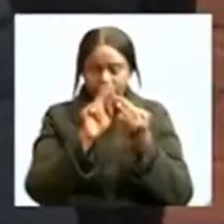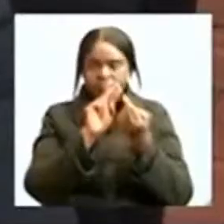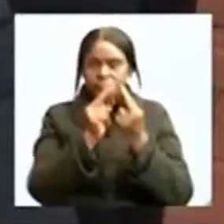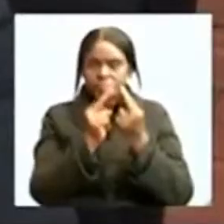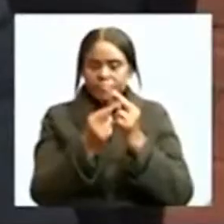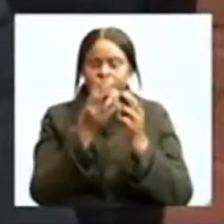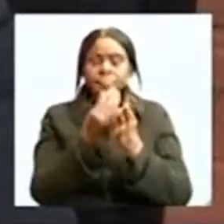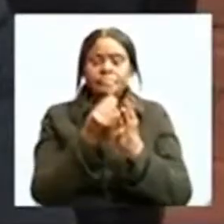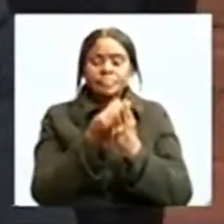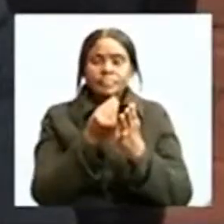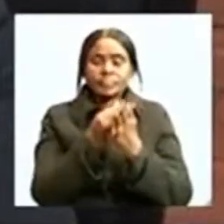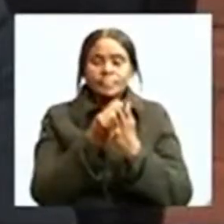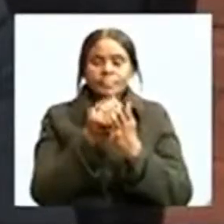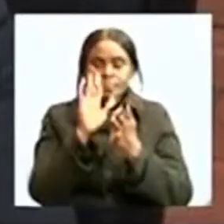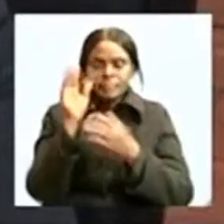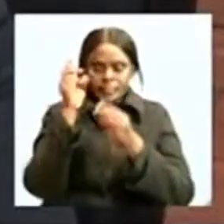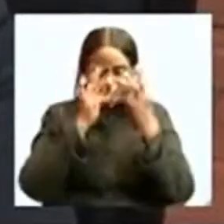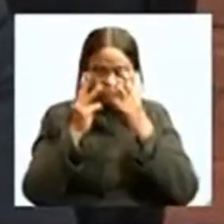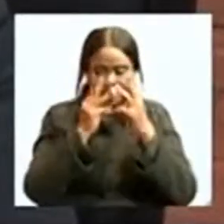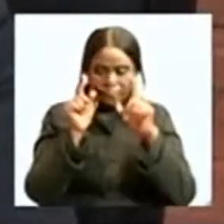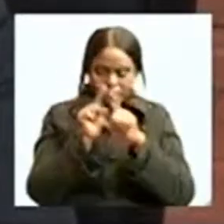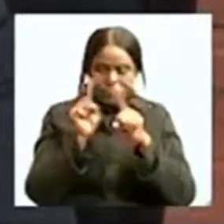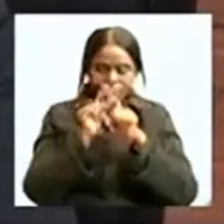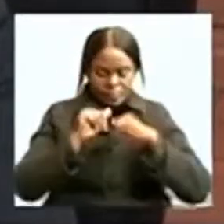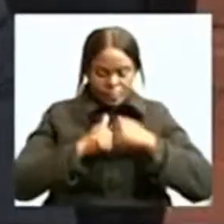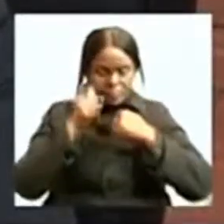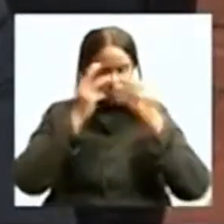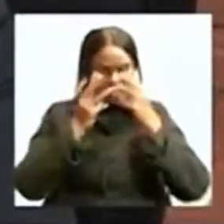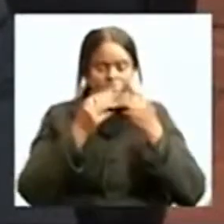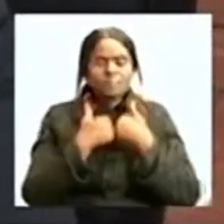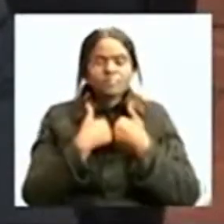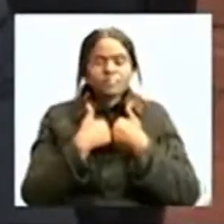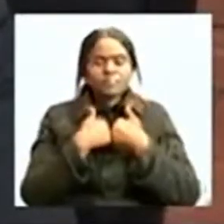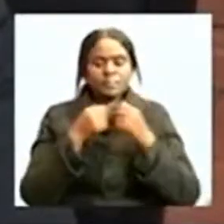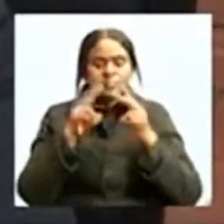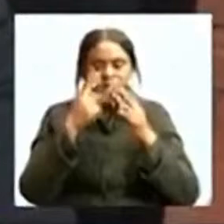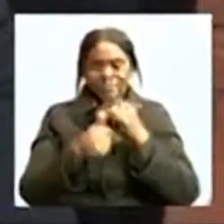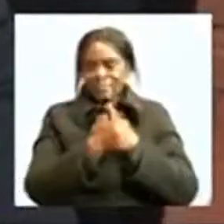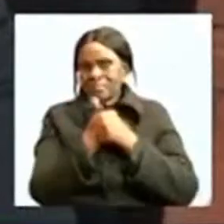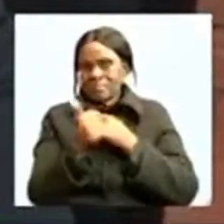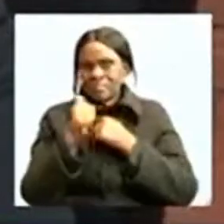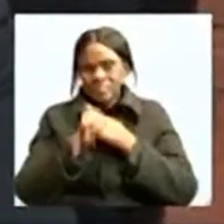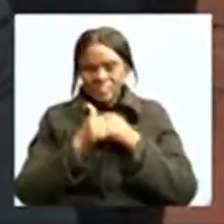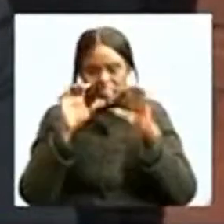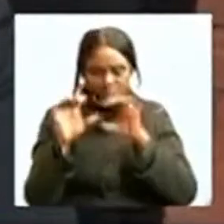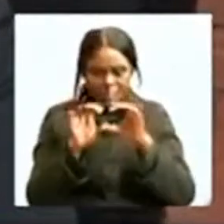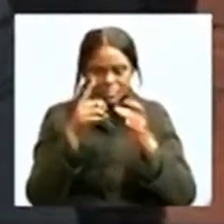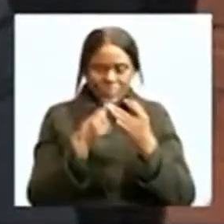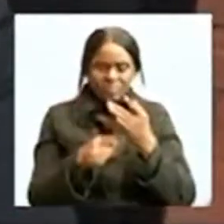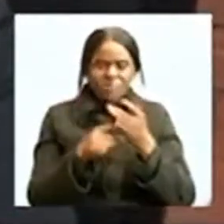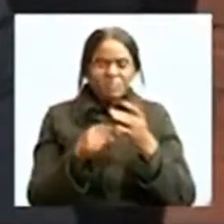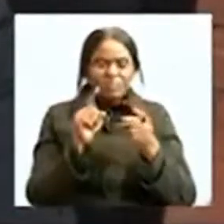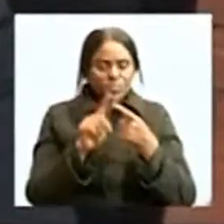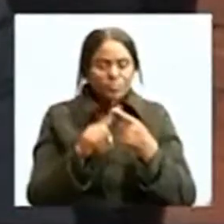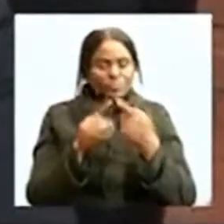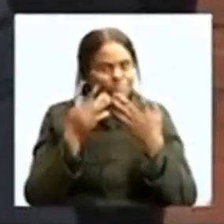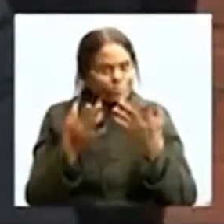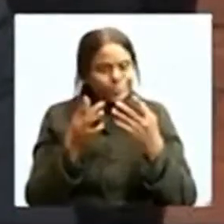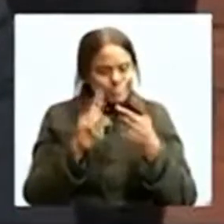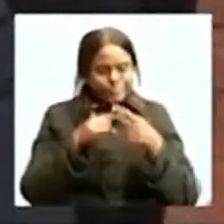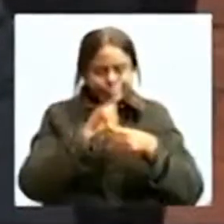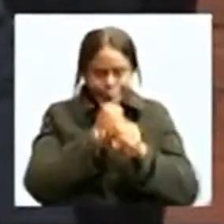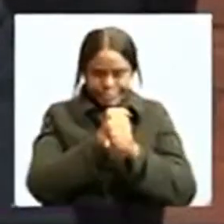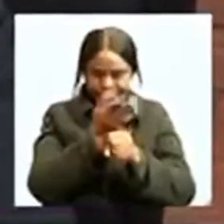fund. Your concerns are equally our concerns. So what else should we do in order to make